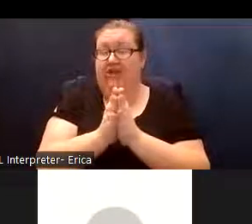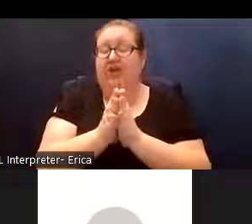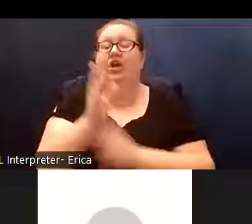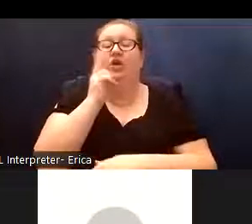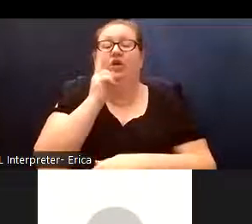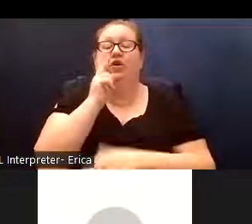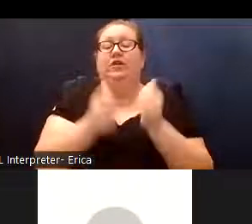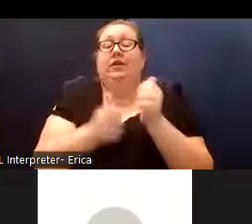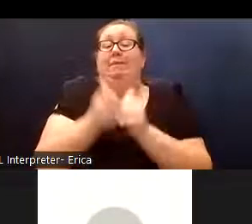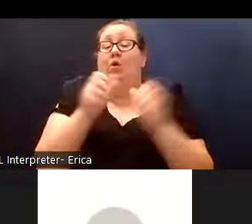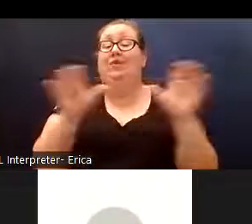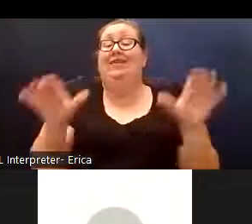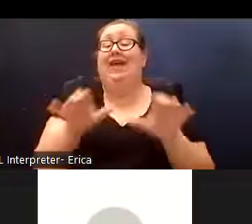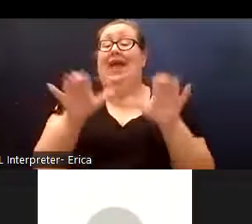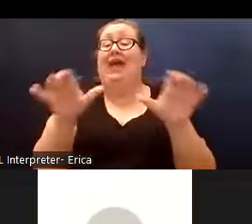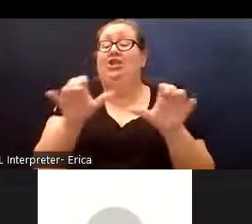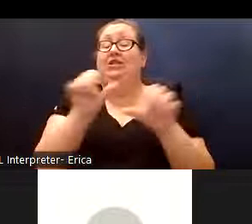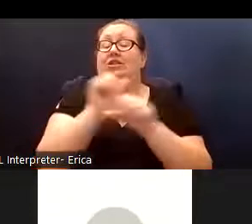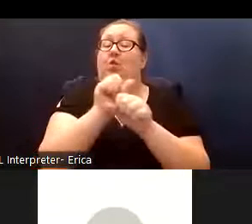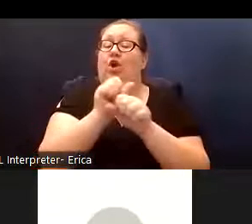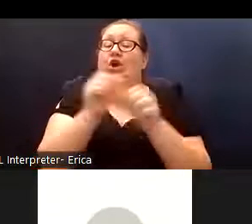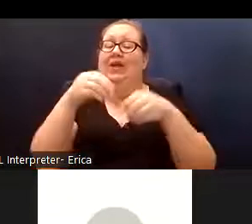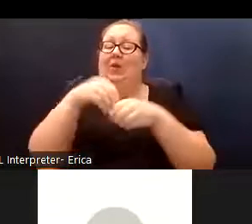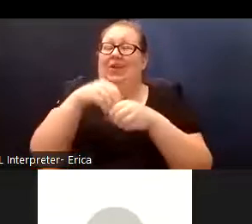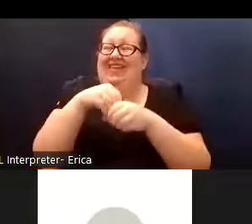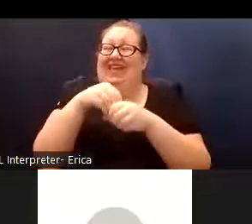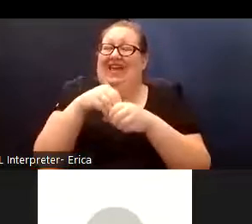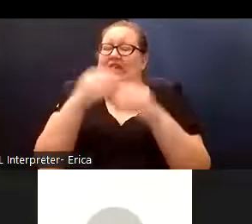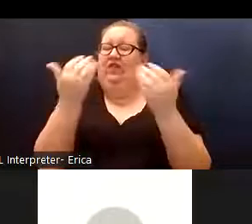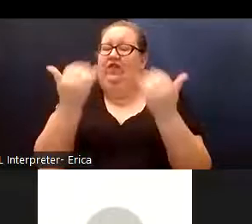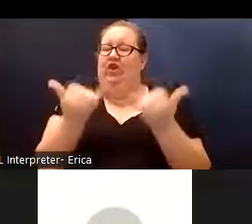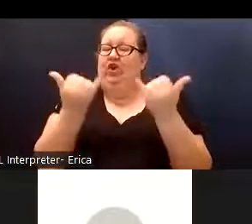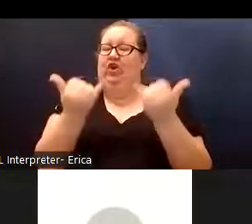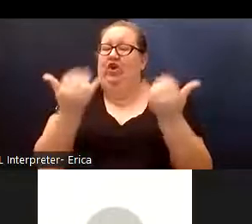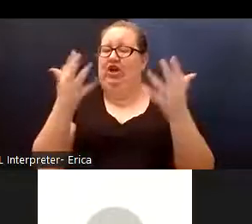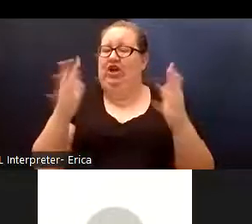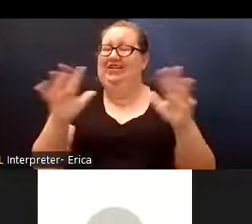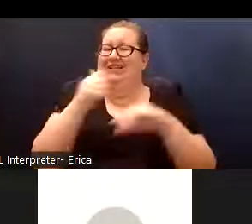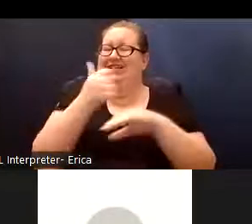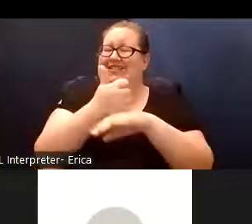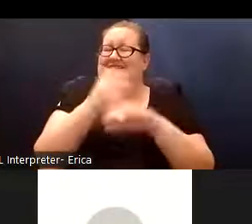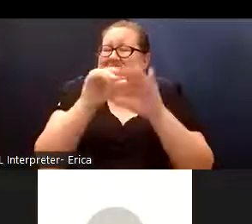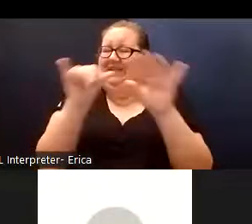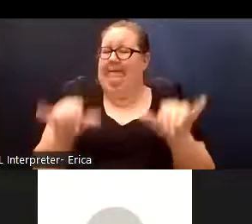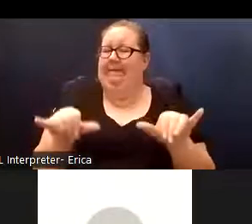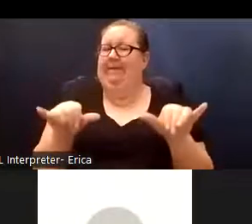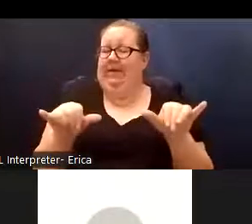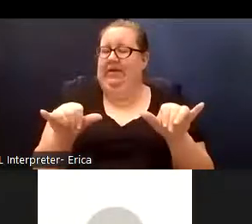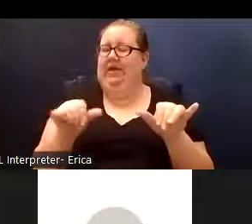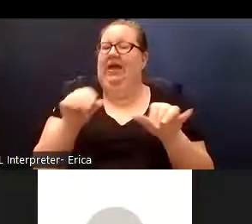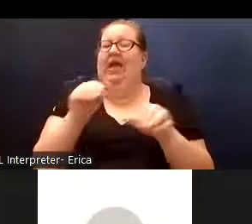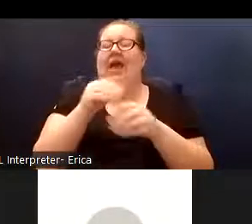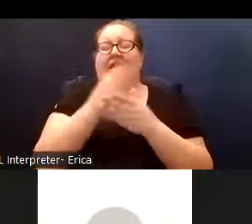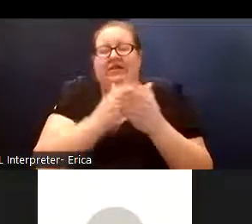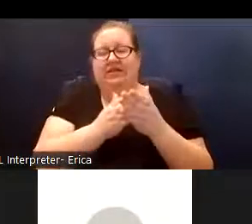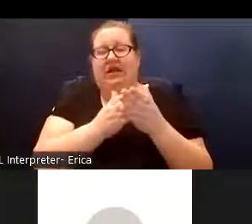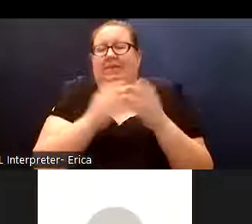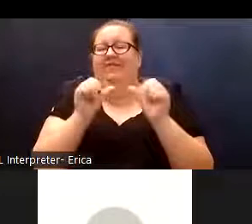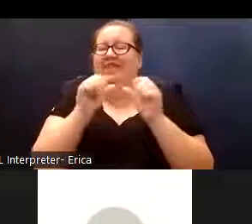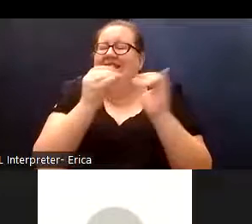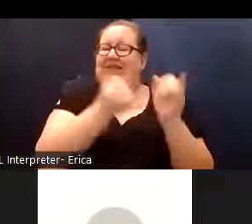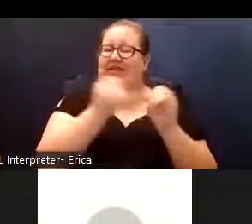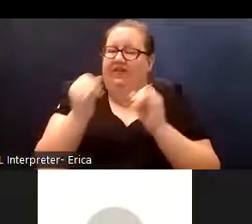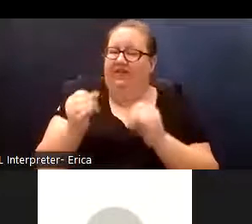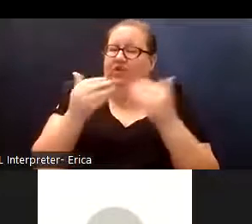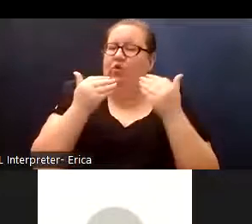most of the actions as working within the current system and within some of the individual, ongoing, and